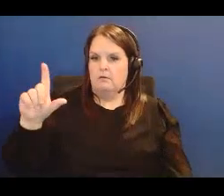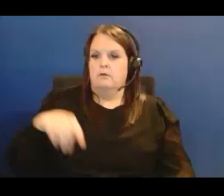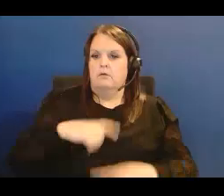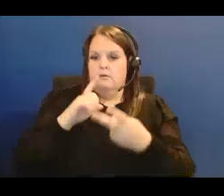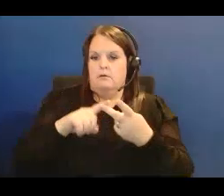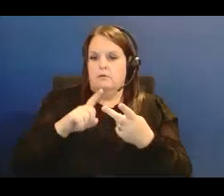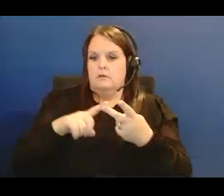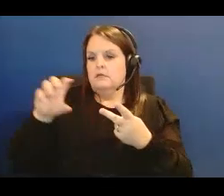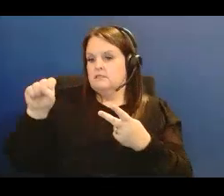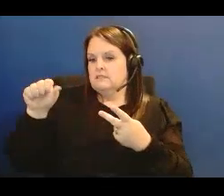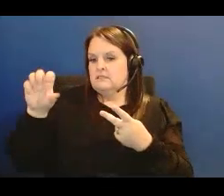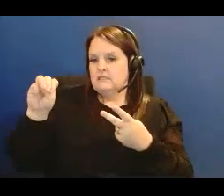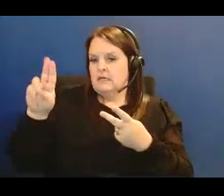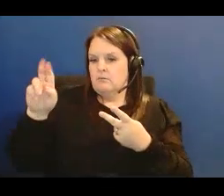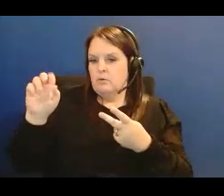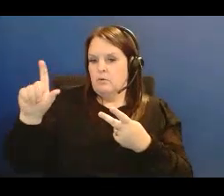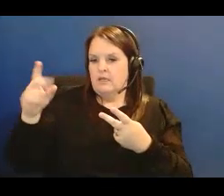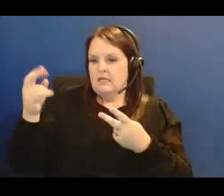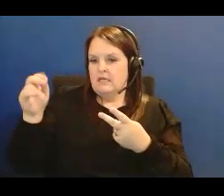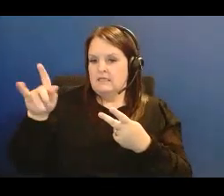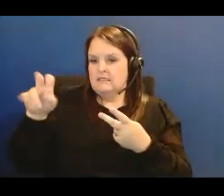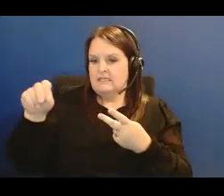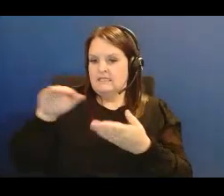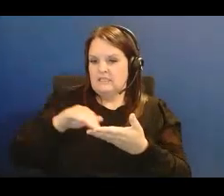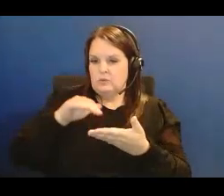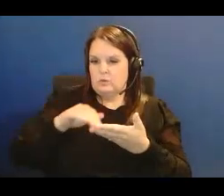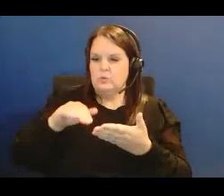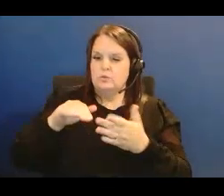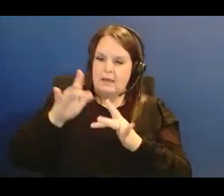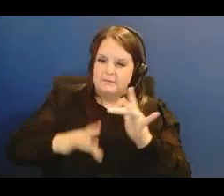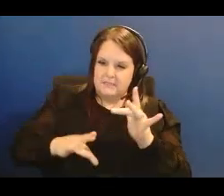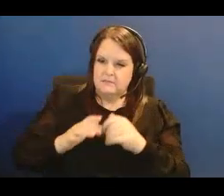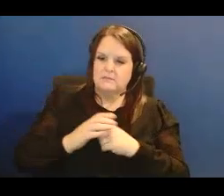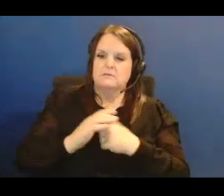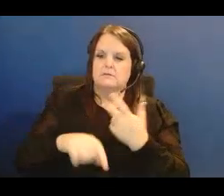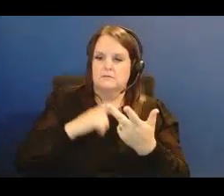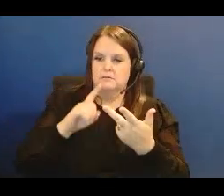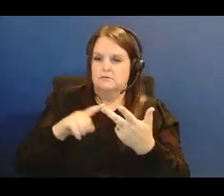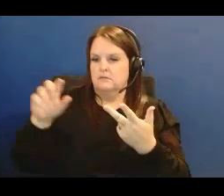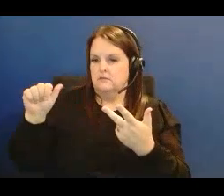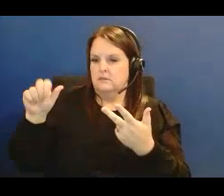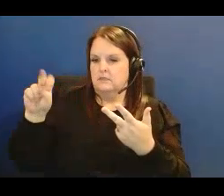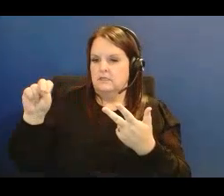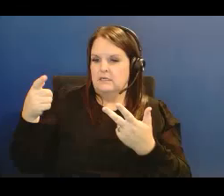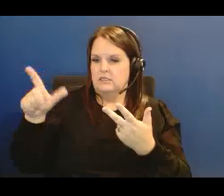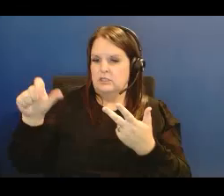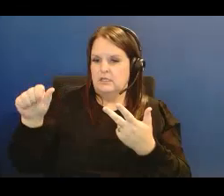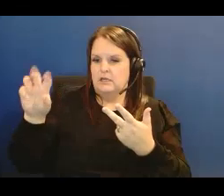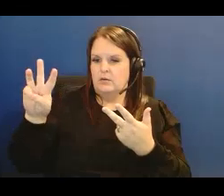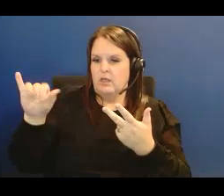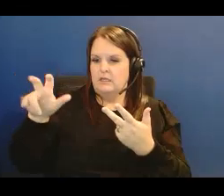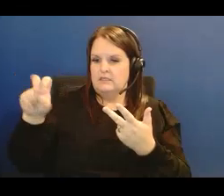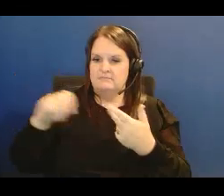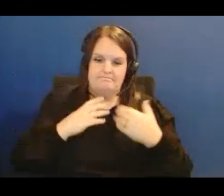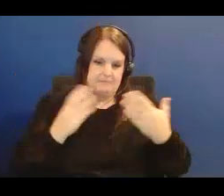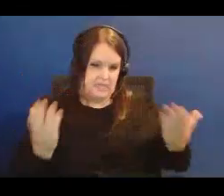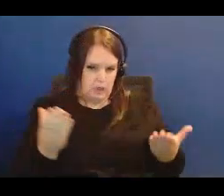Dr. Samuel Hickson has an excused absence today. Angela Wilson. Here, thank